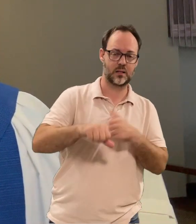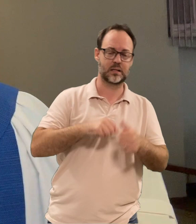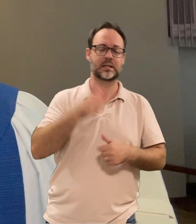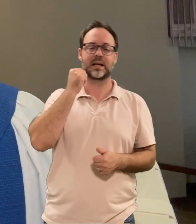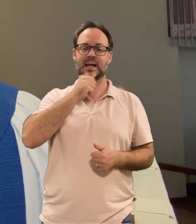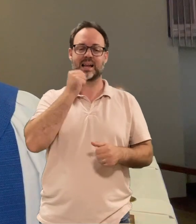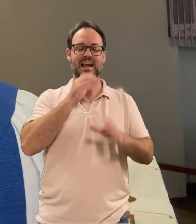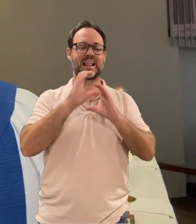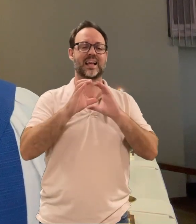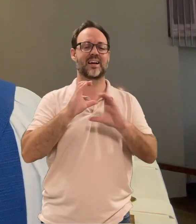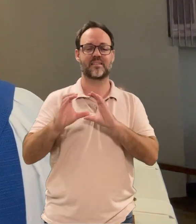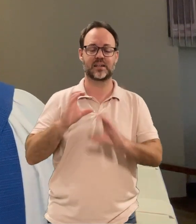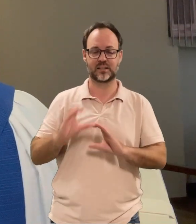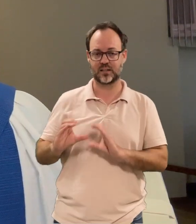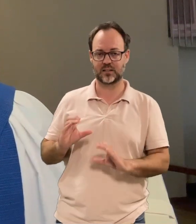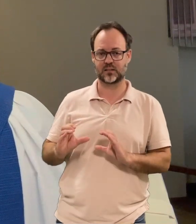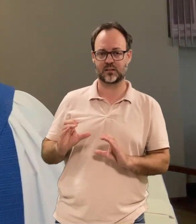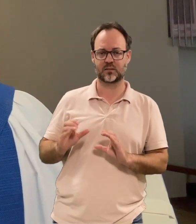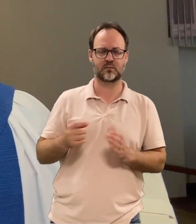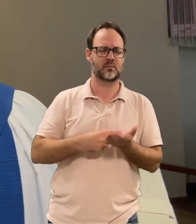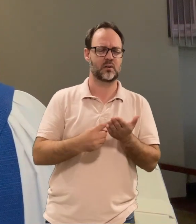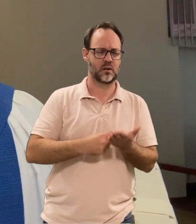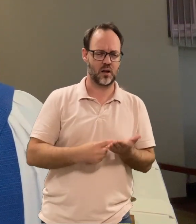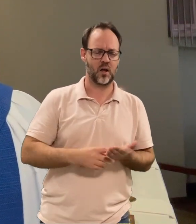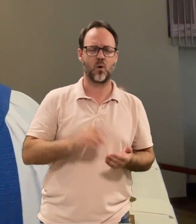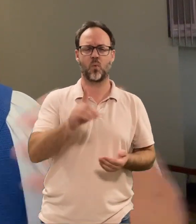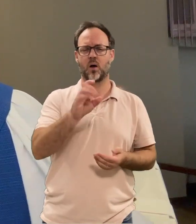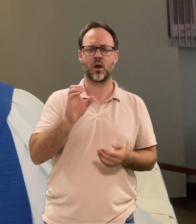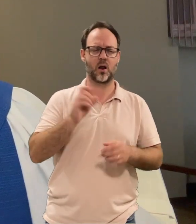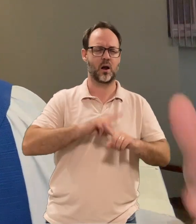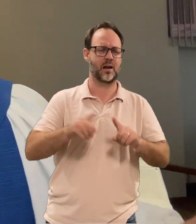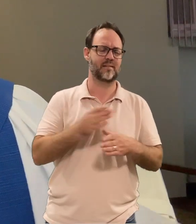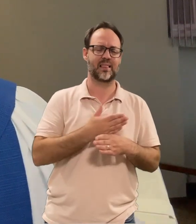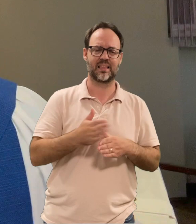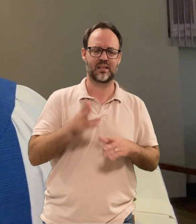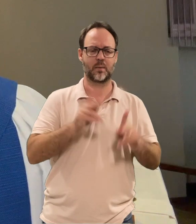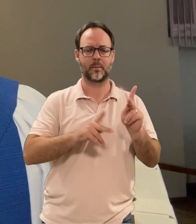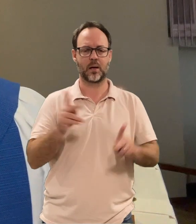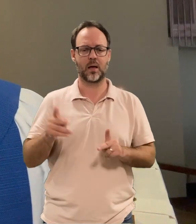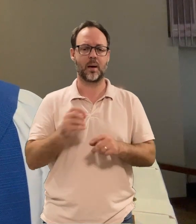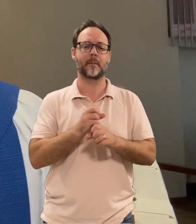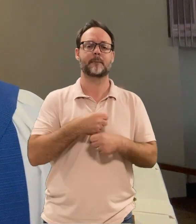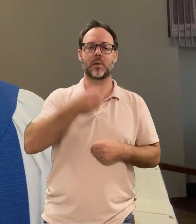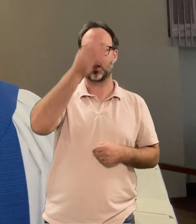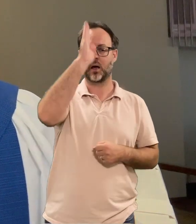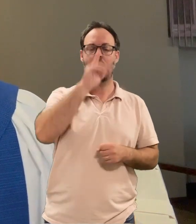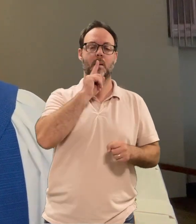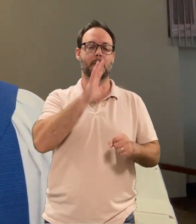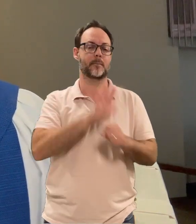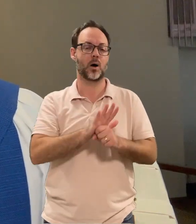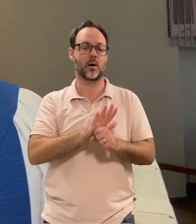others, in your daily conversations. We talk about 100 different things with people.